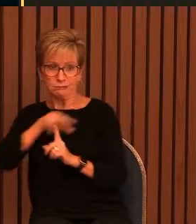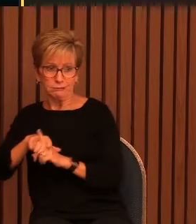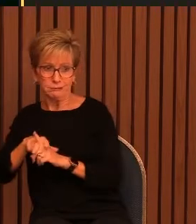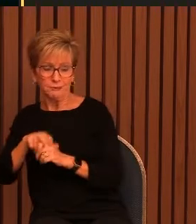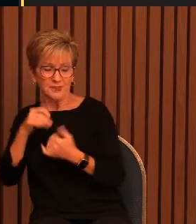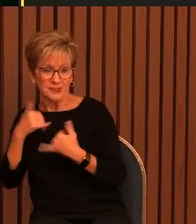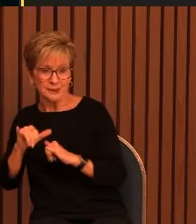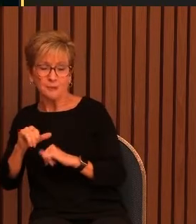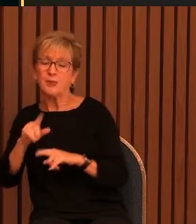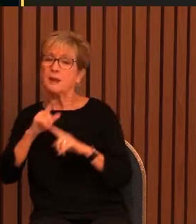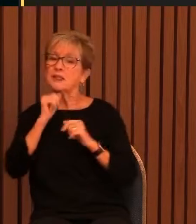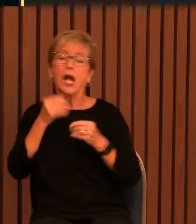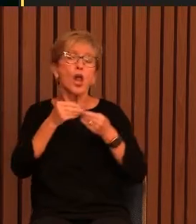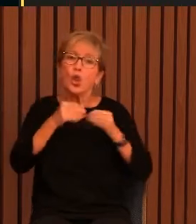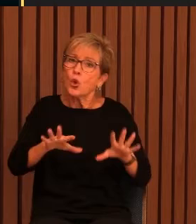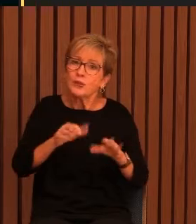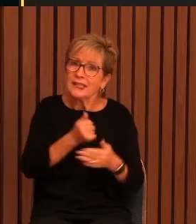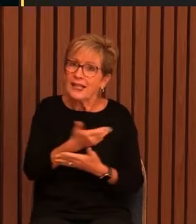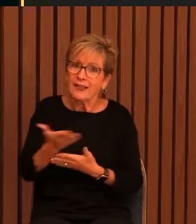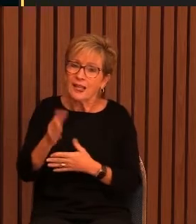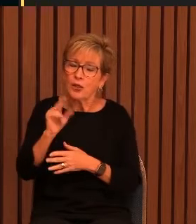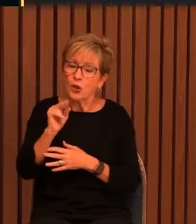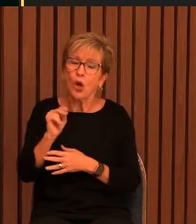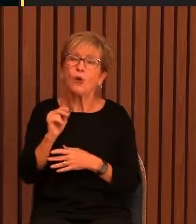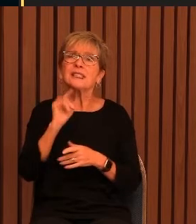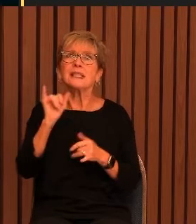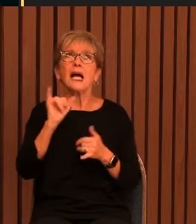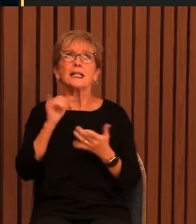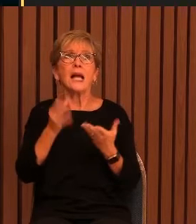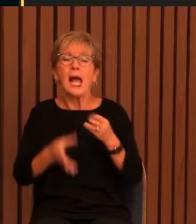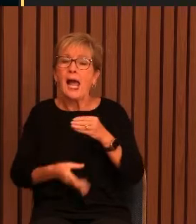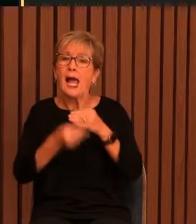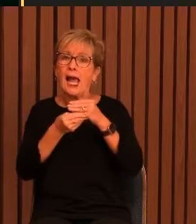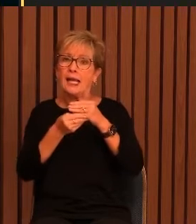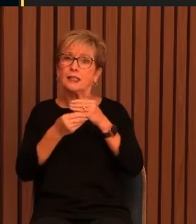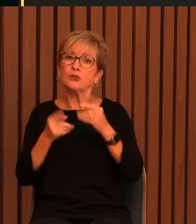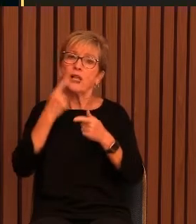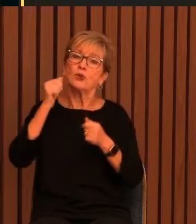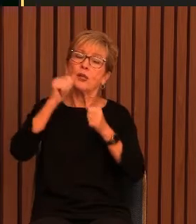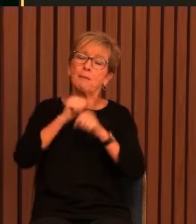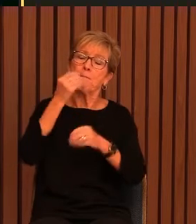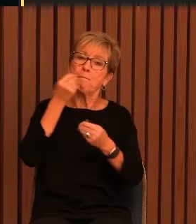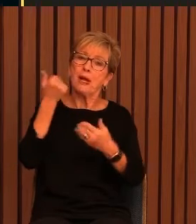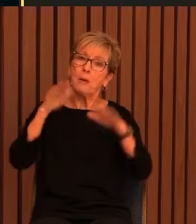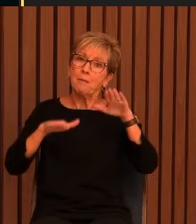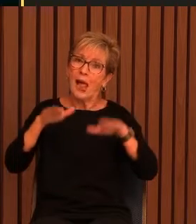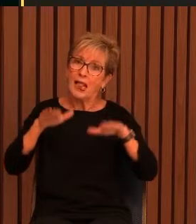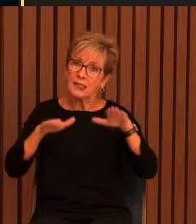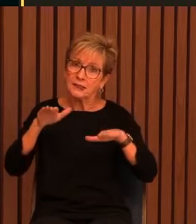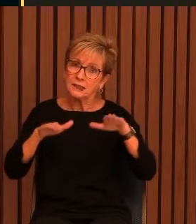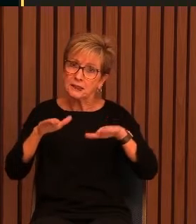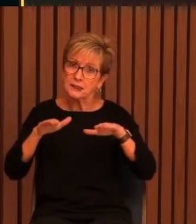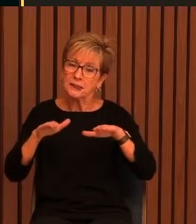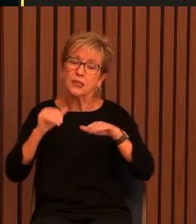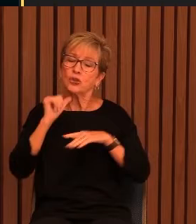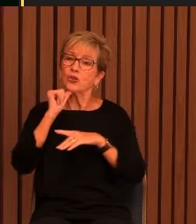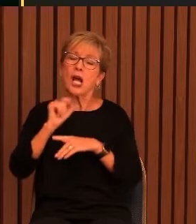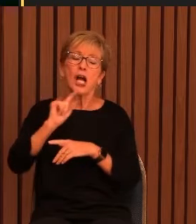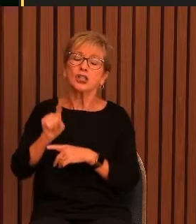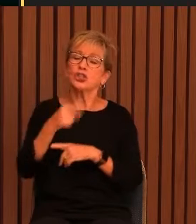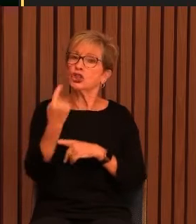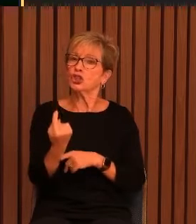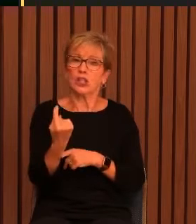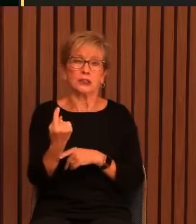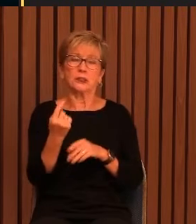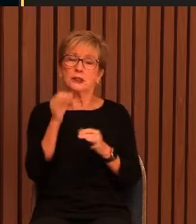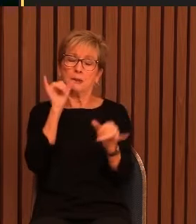losing anything that you currently do. It's sort of adding to so that you balance it a little bit more, so that you're not just